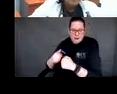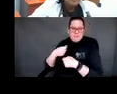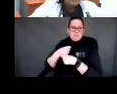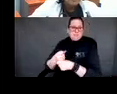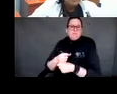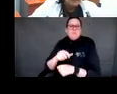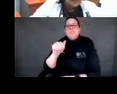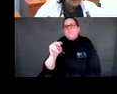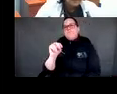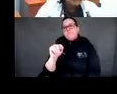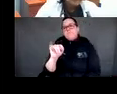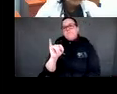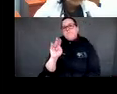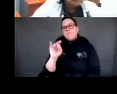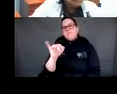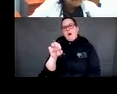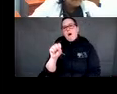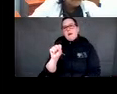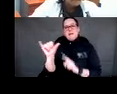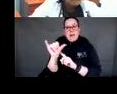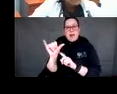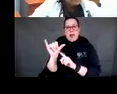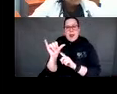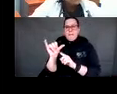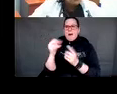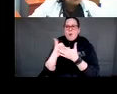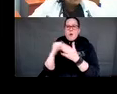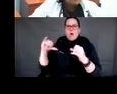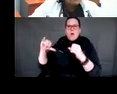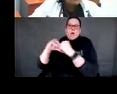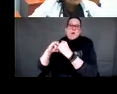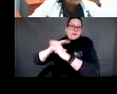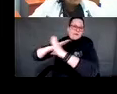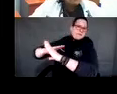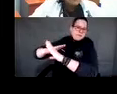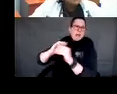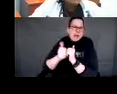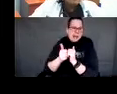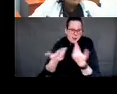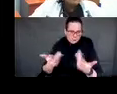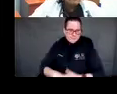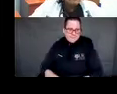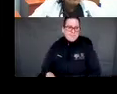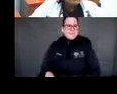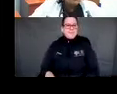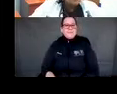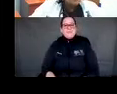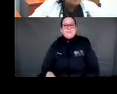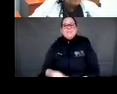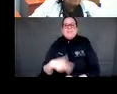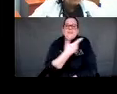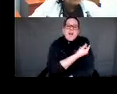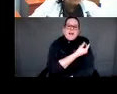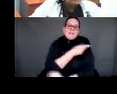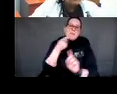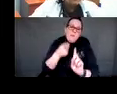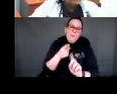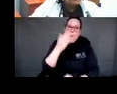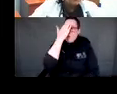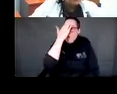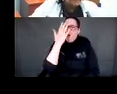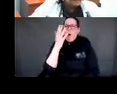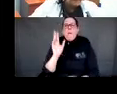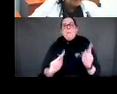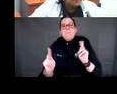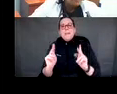which prevent this from happening? So the goal of a vaccine, you know, a lot of people think we vaccinate people, a